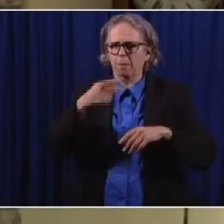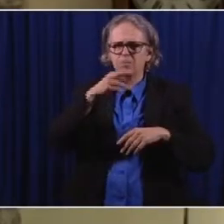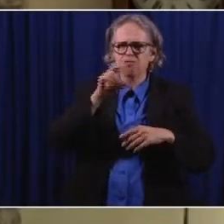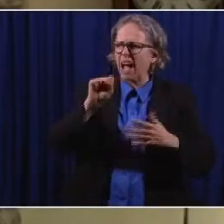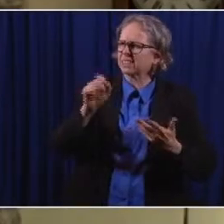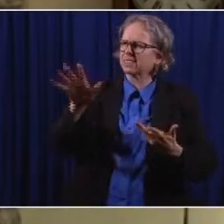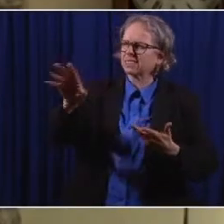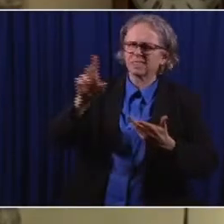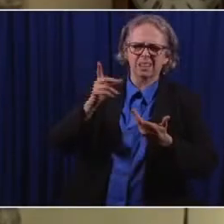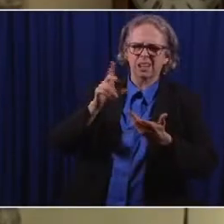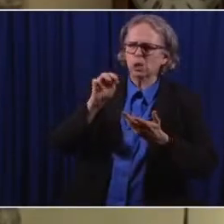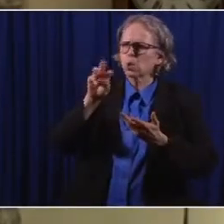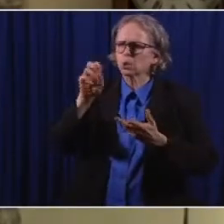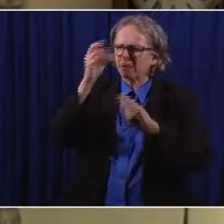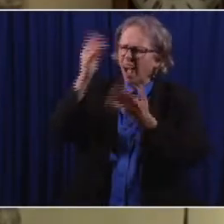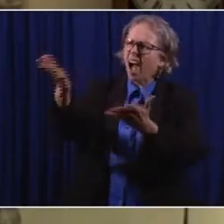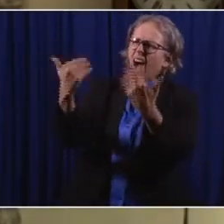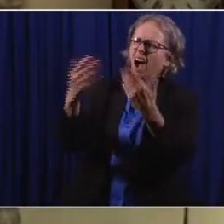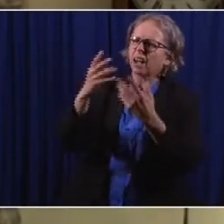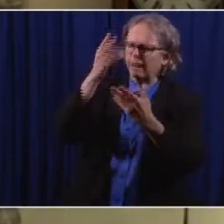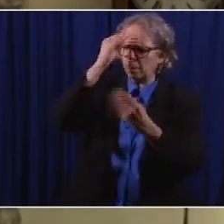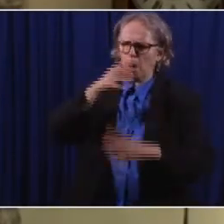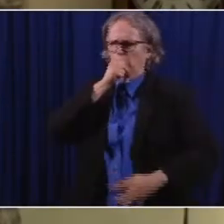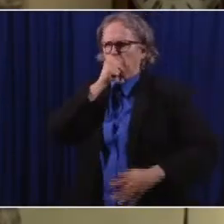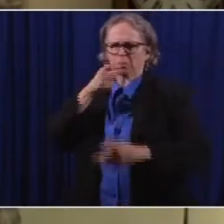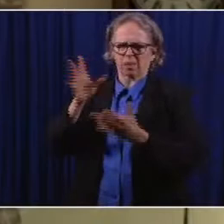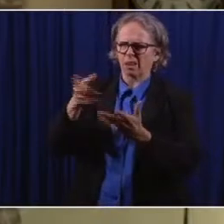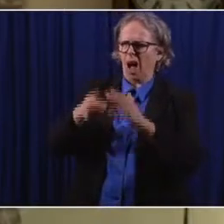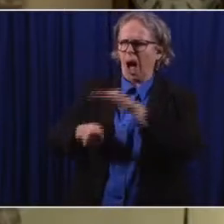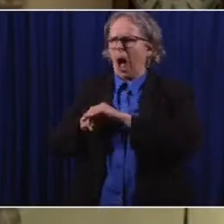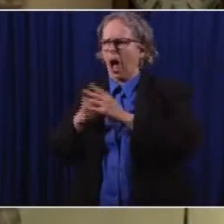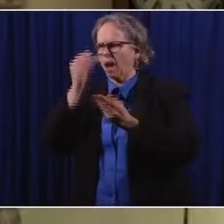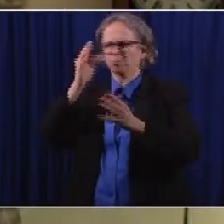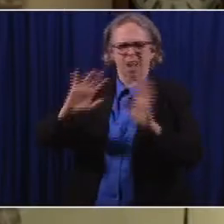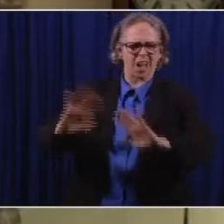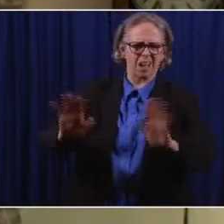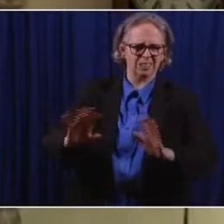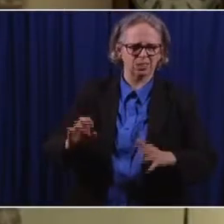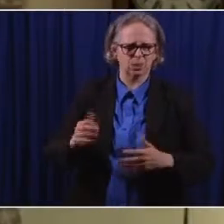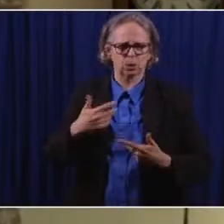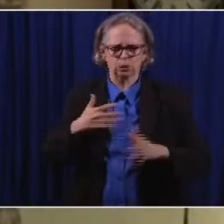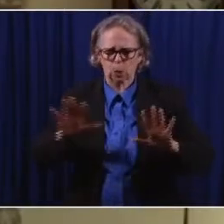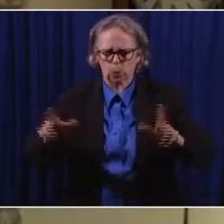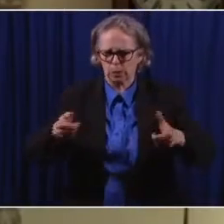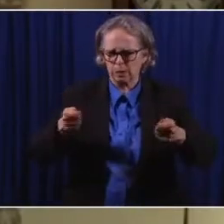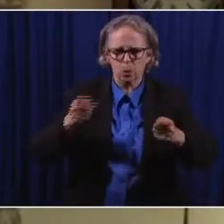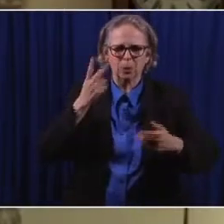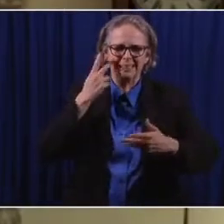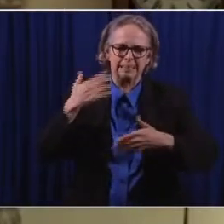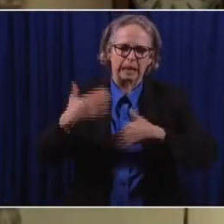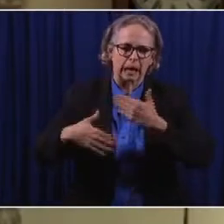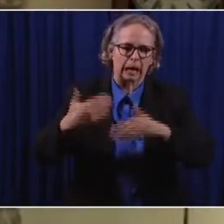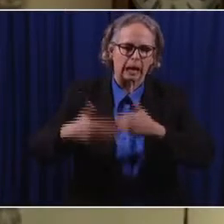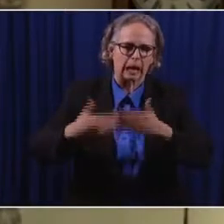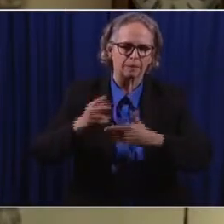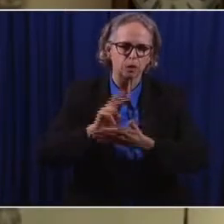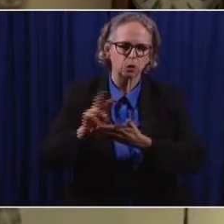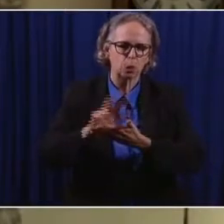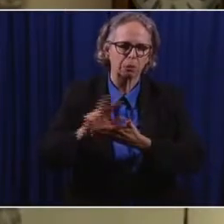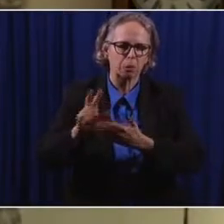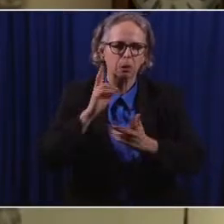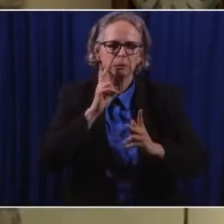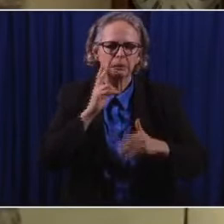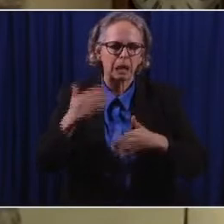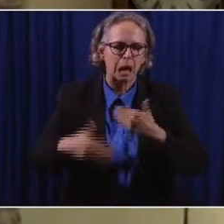run for a few weeks. We're going to kind of see how it works out. We're going to see how the information is flowing out. And then, if it's appropriate to adjust